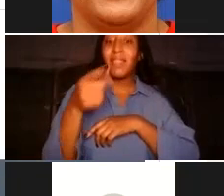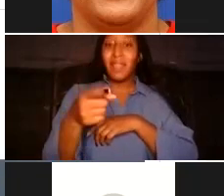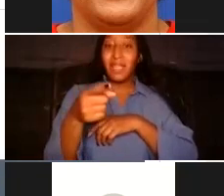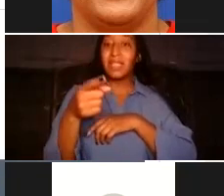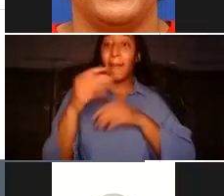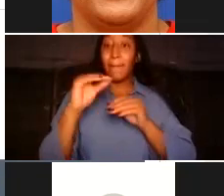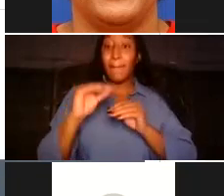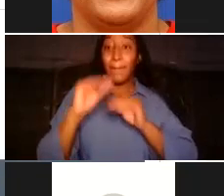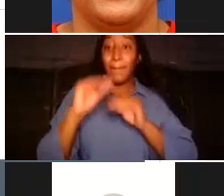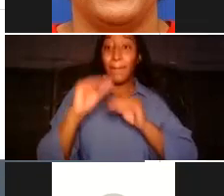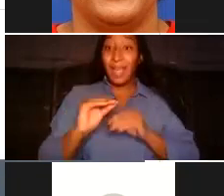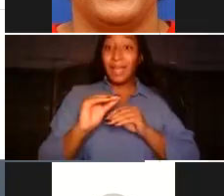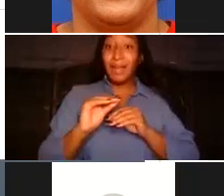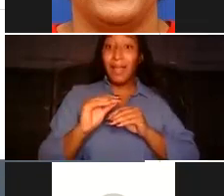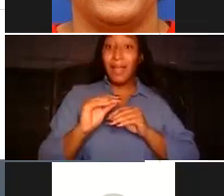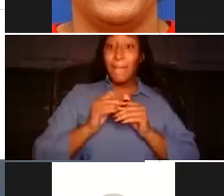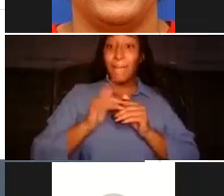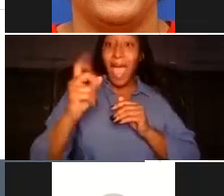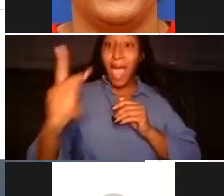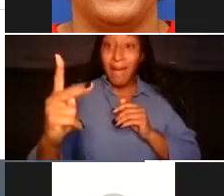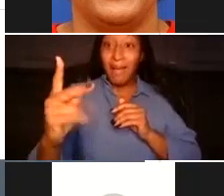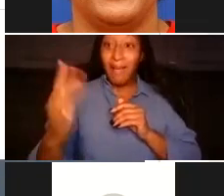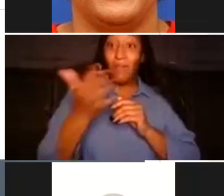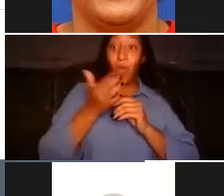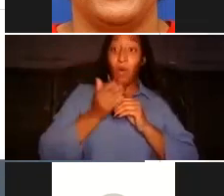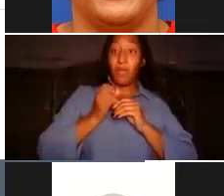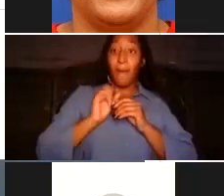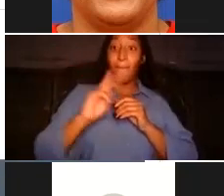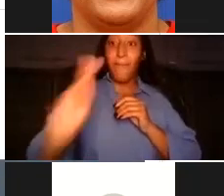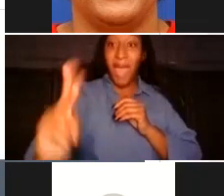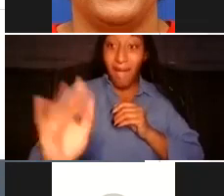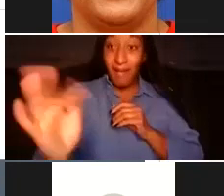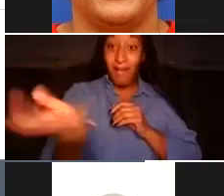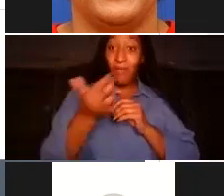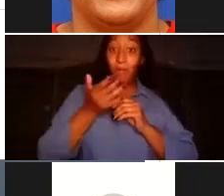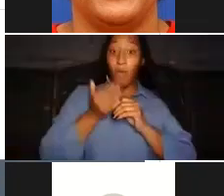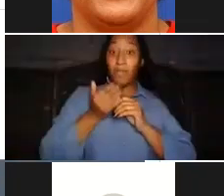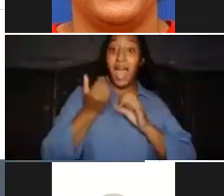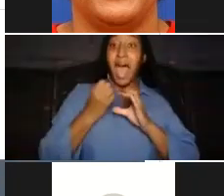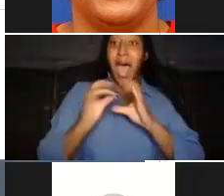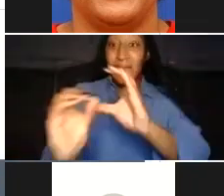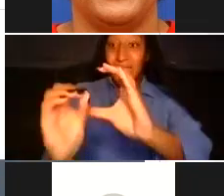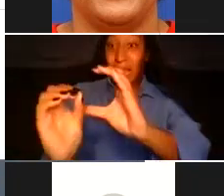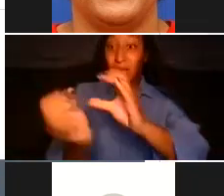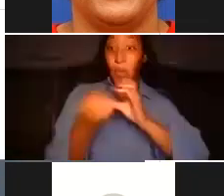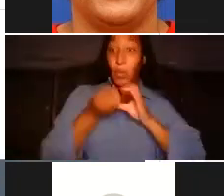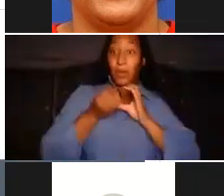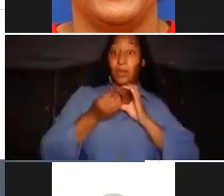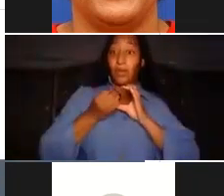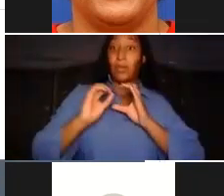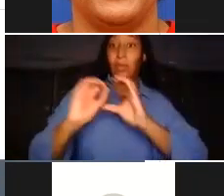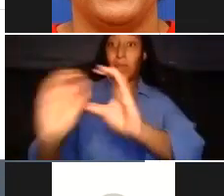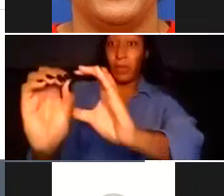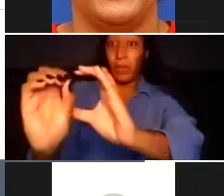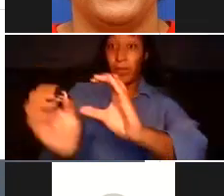see? So it'll go back and forth, right? That oscillatory motion, all right?